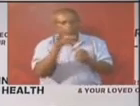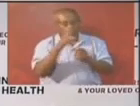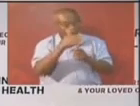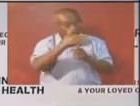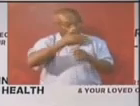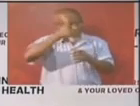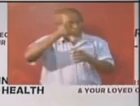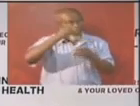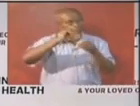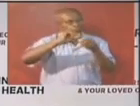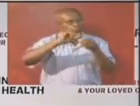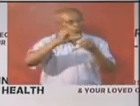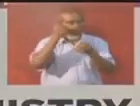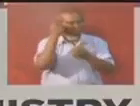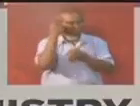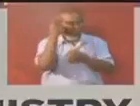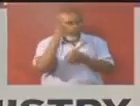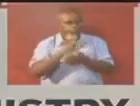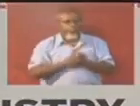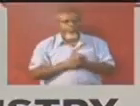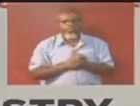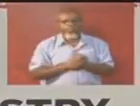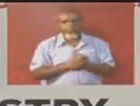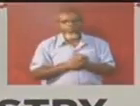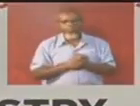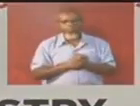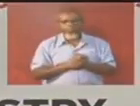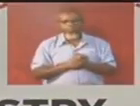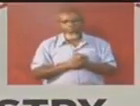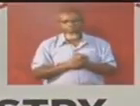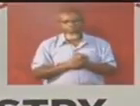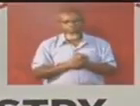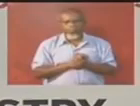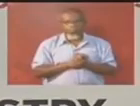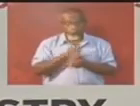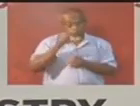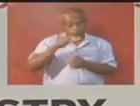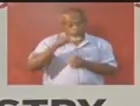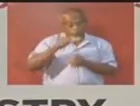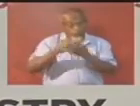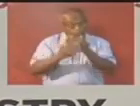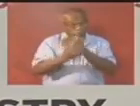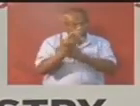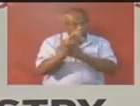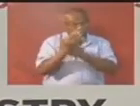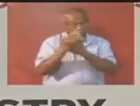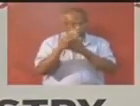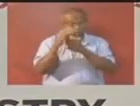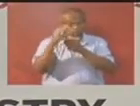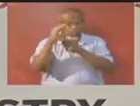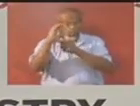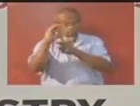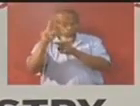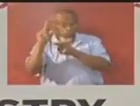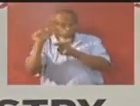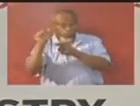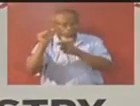Thank you very much for your question. As of 10 a.m. this morning, the Cuba Field Hospital is at an occupancy